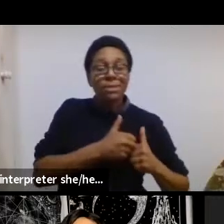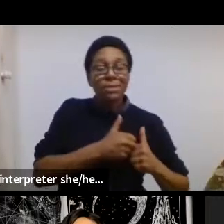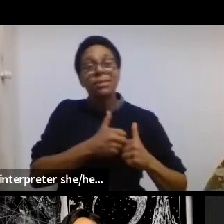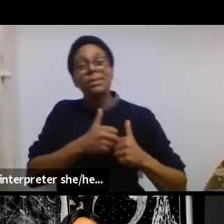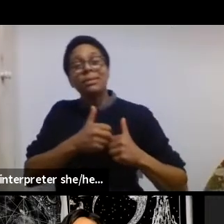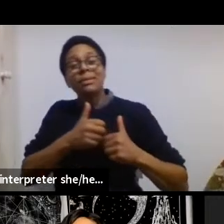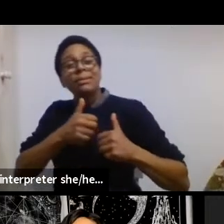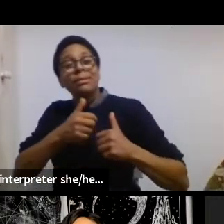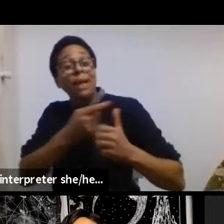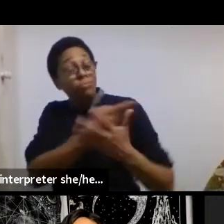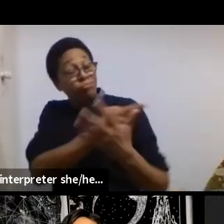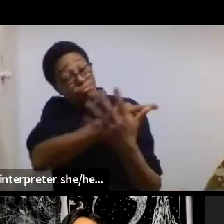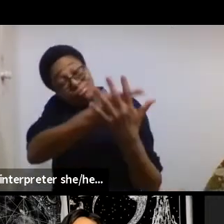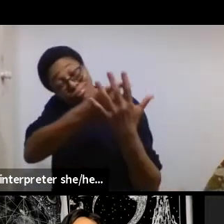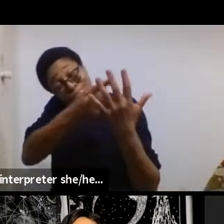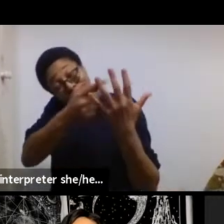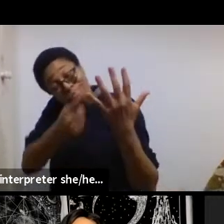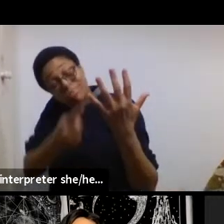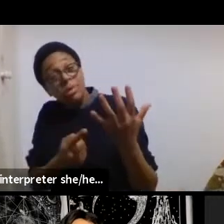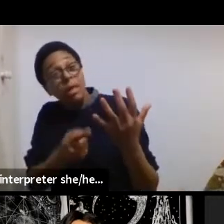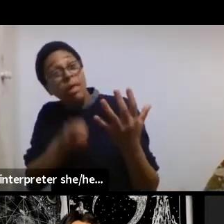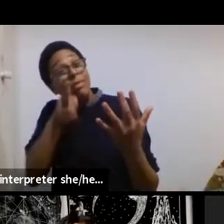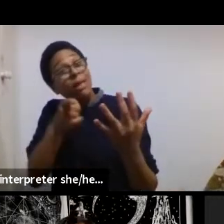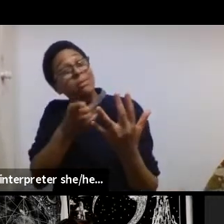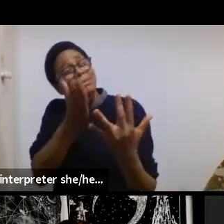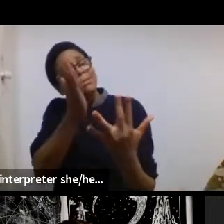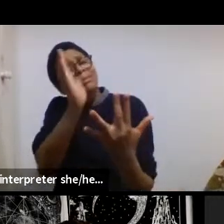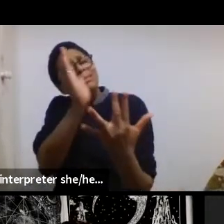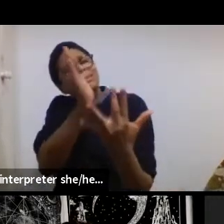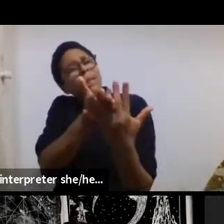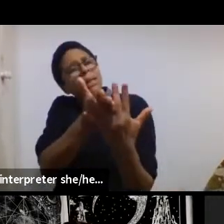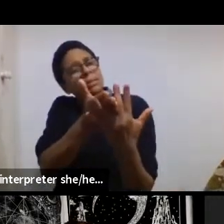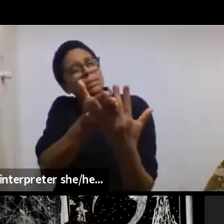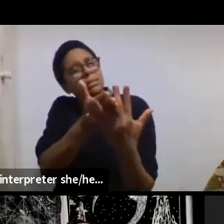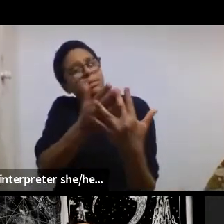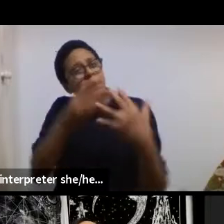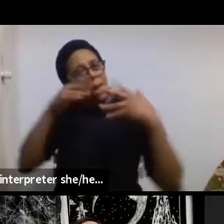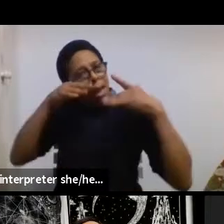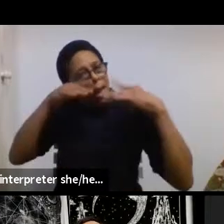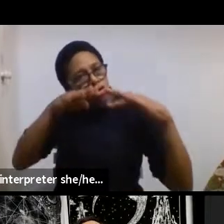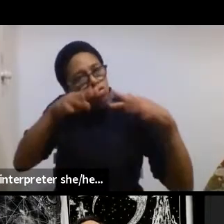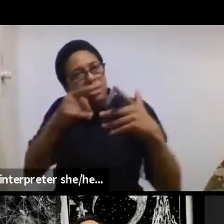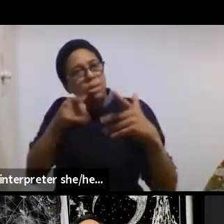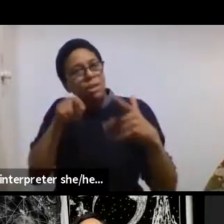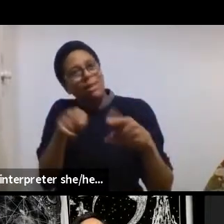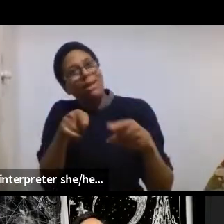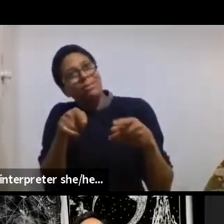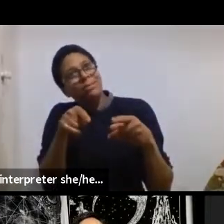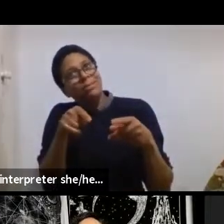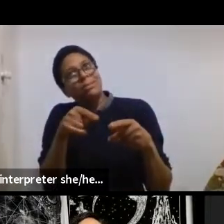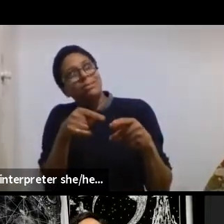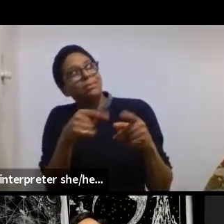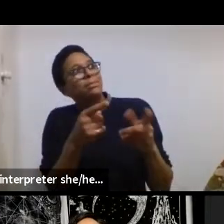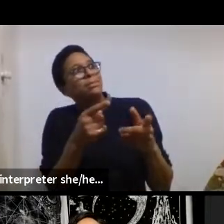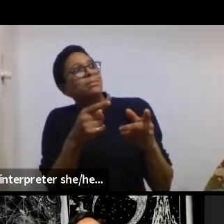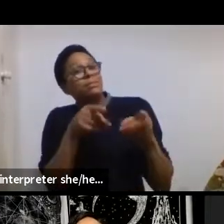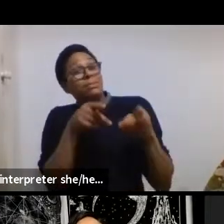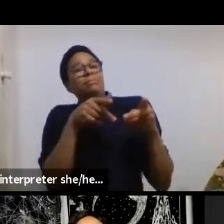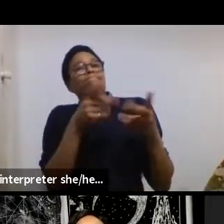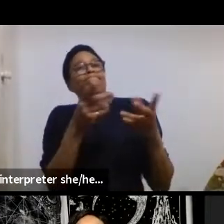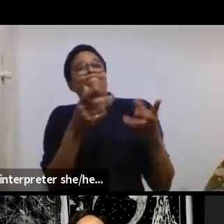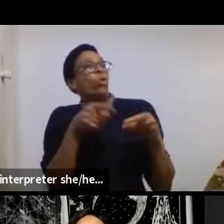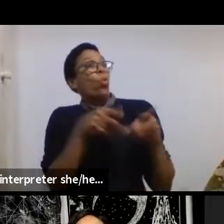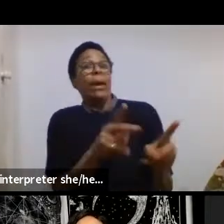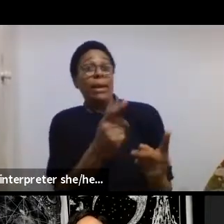because the split attraction model is not something that we're sorry, quite I there think on you've yet. Got, sorry. No, that wasn't a criticism, Ollie, at